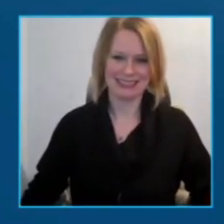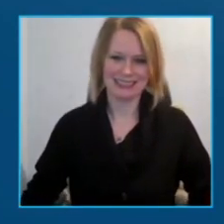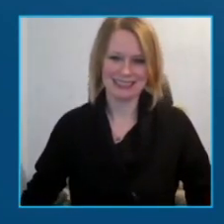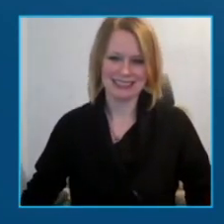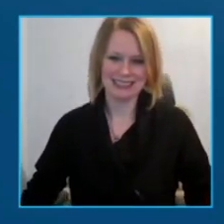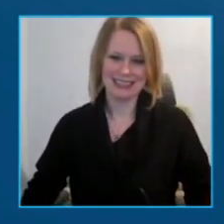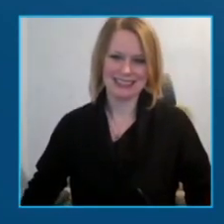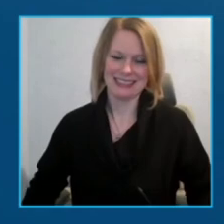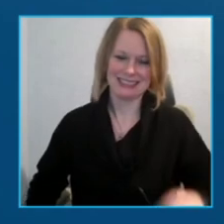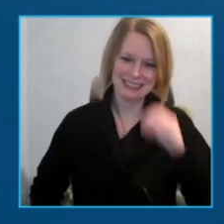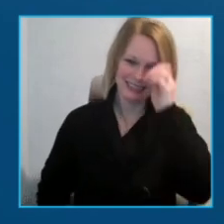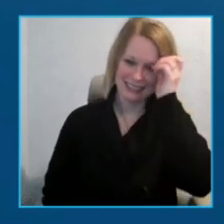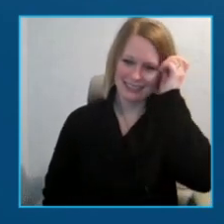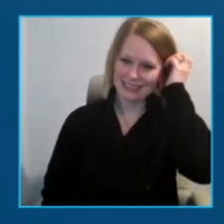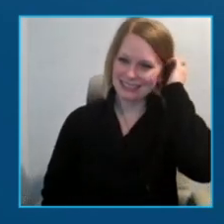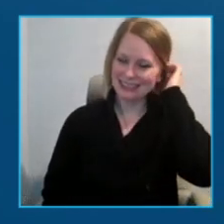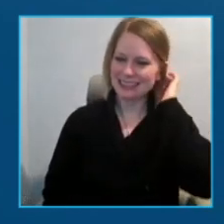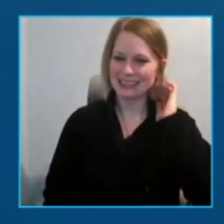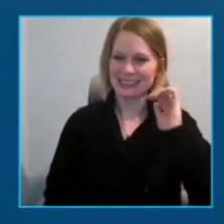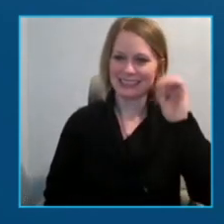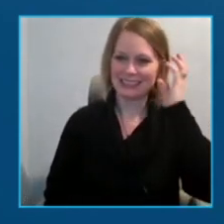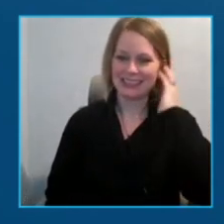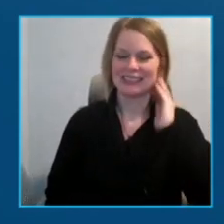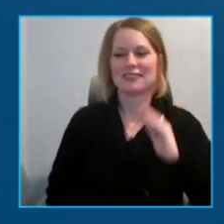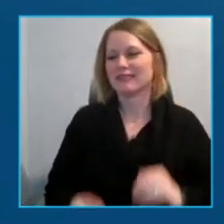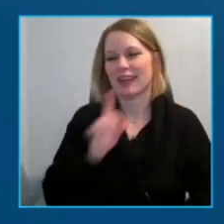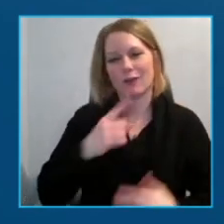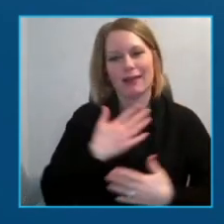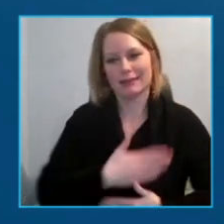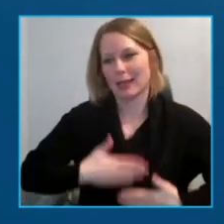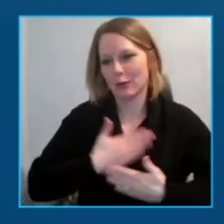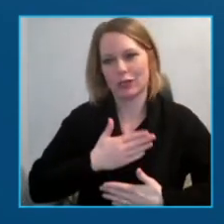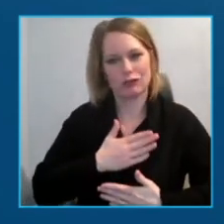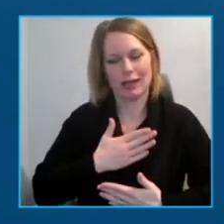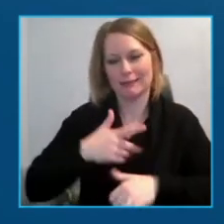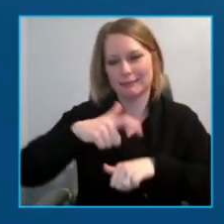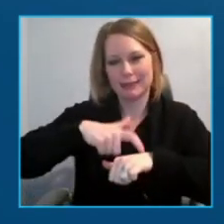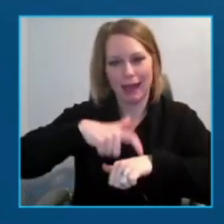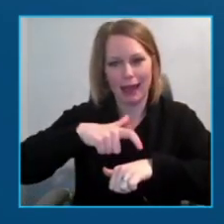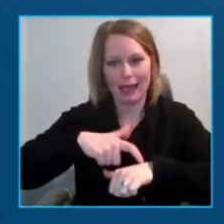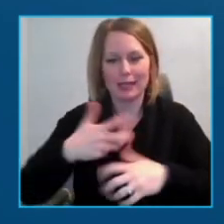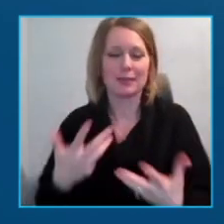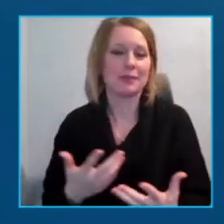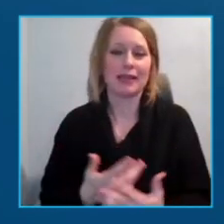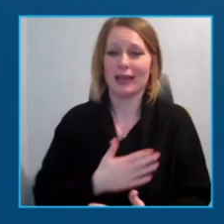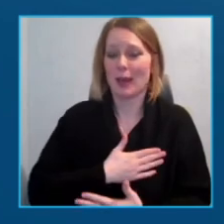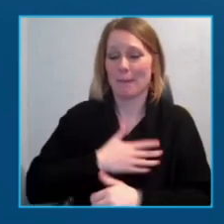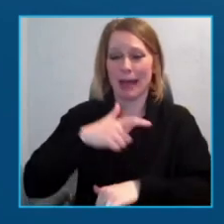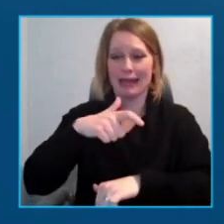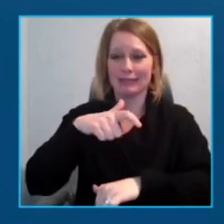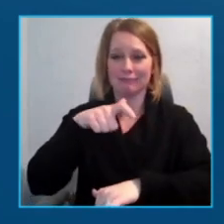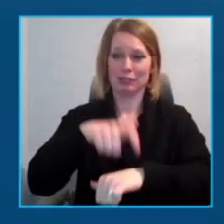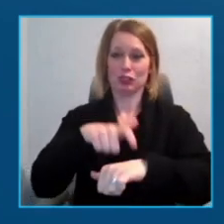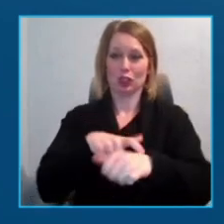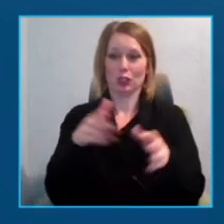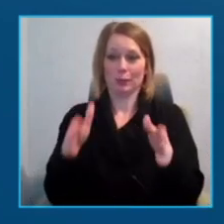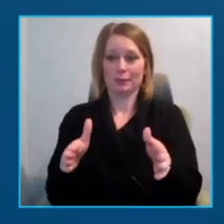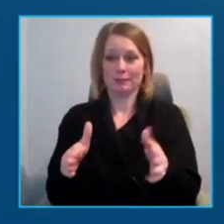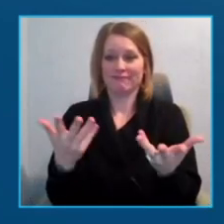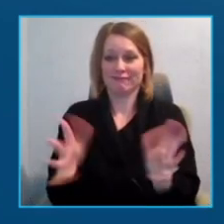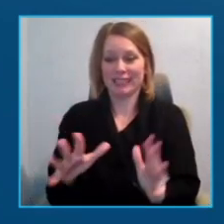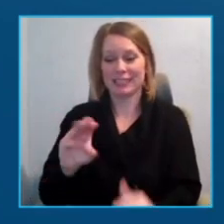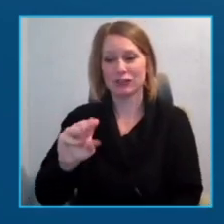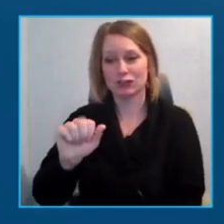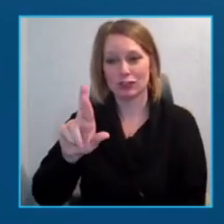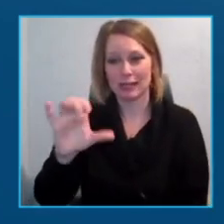Well, look, I appreciate the time. I just wanted to say, everybody, my term as chair is up on March 20th, so I won't be